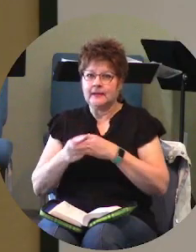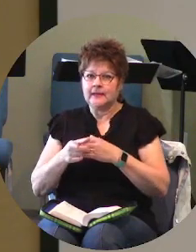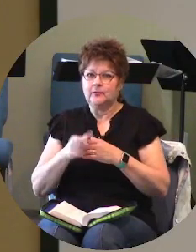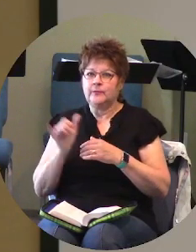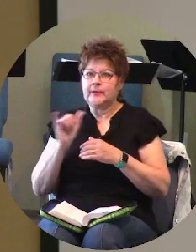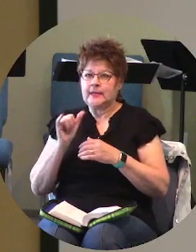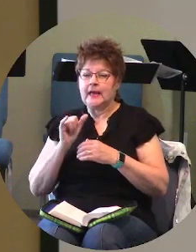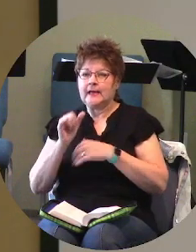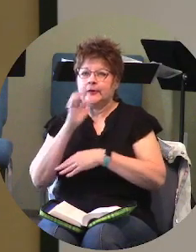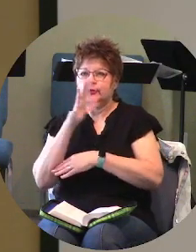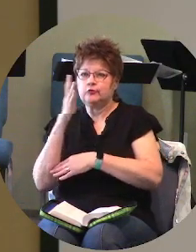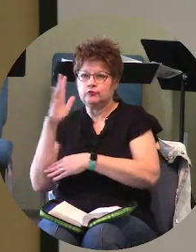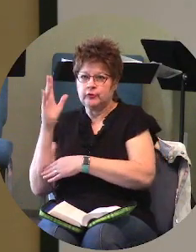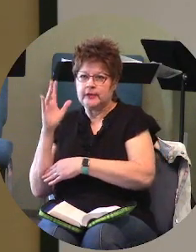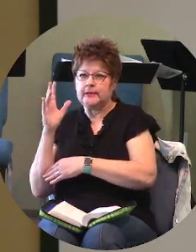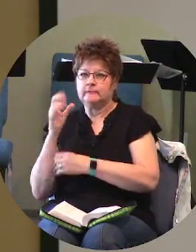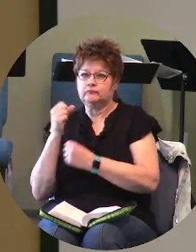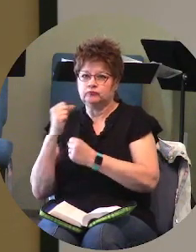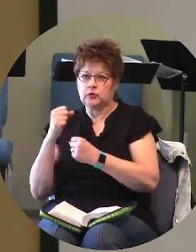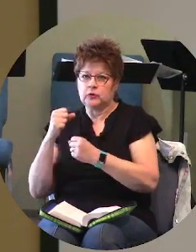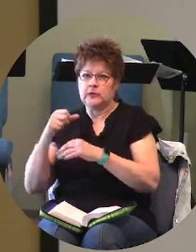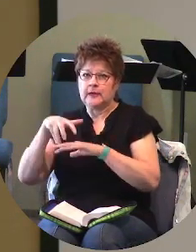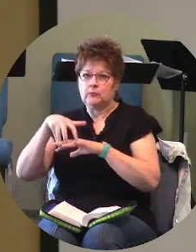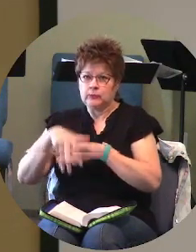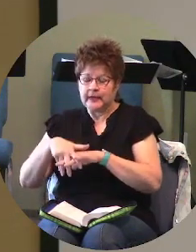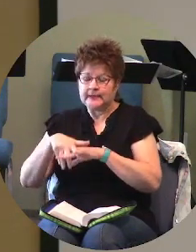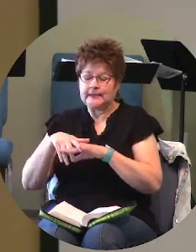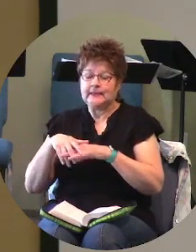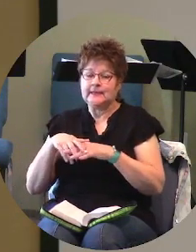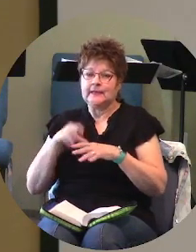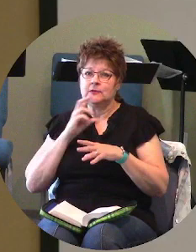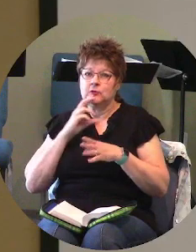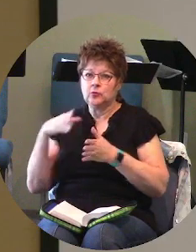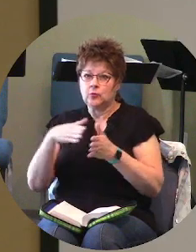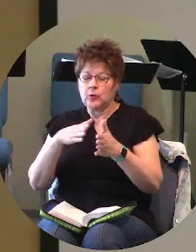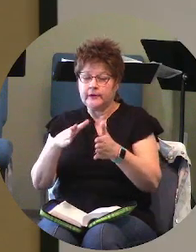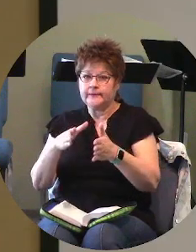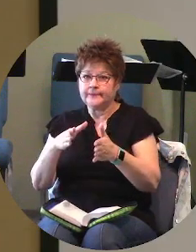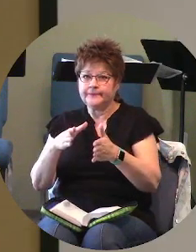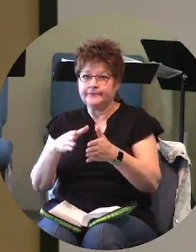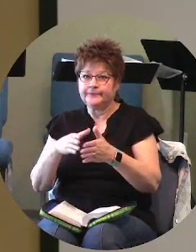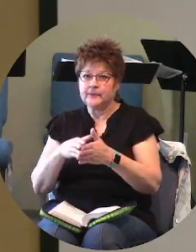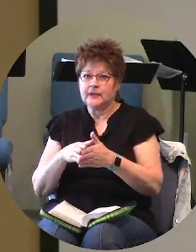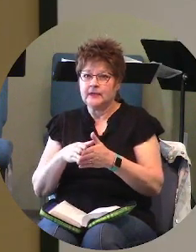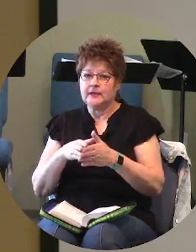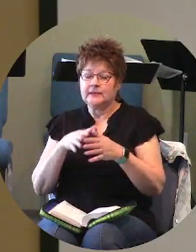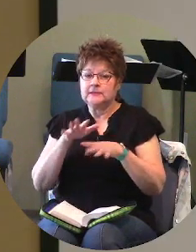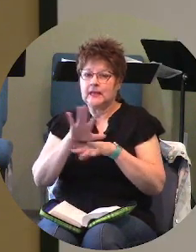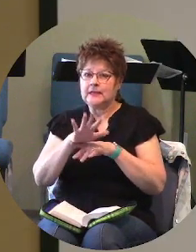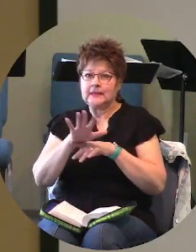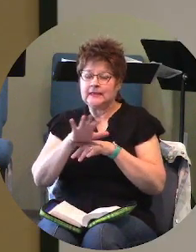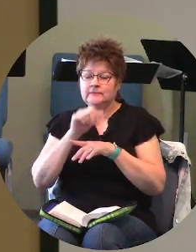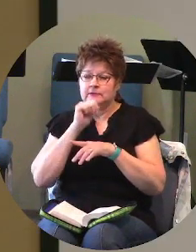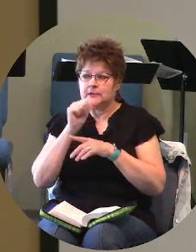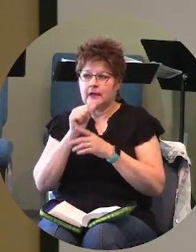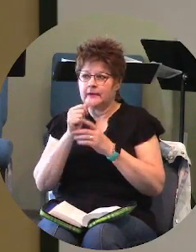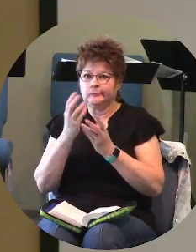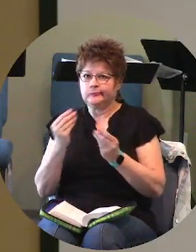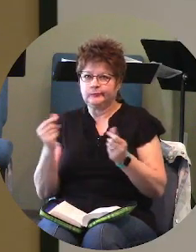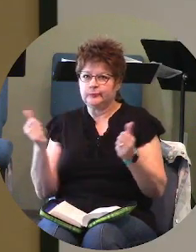which yields its fruit in its season and its leaves do not wither and in whatever he does he prospers